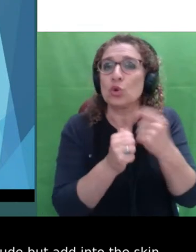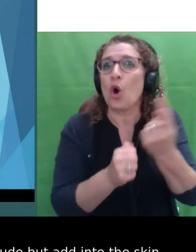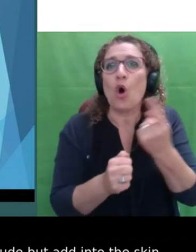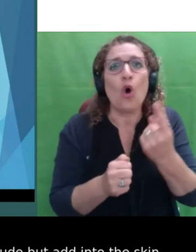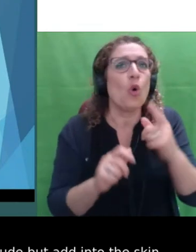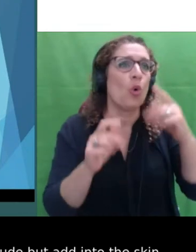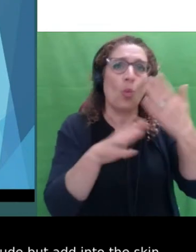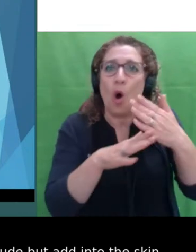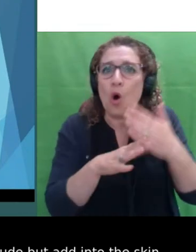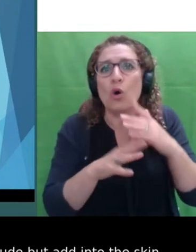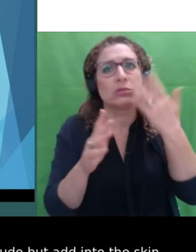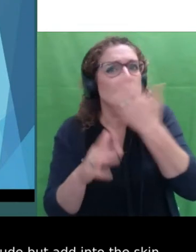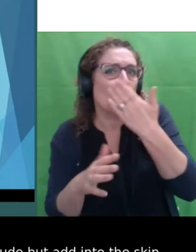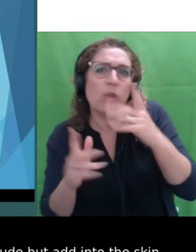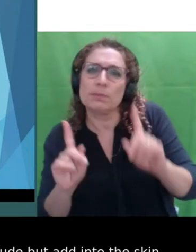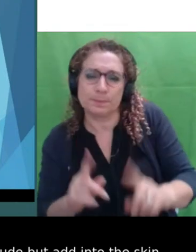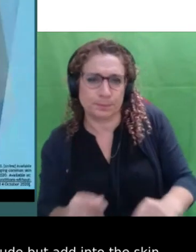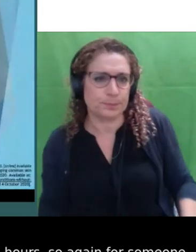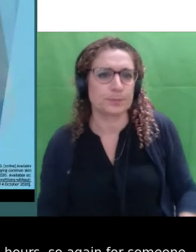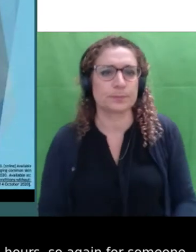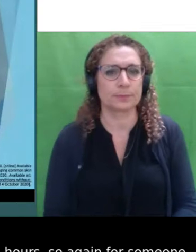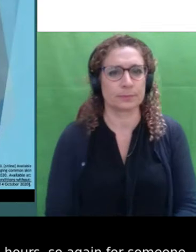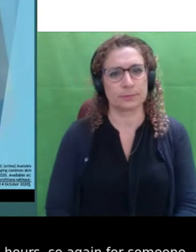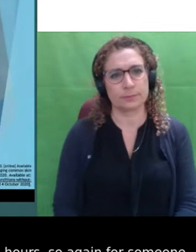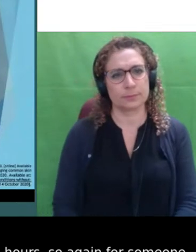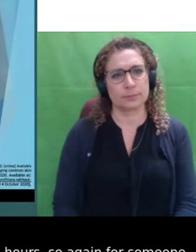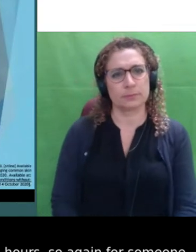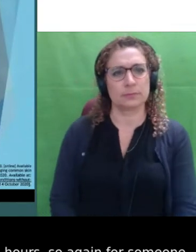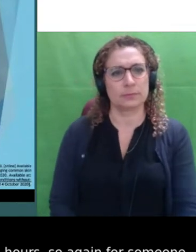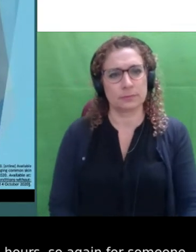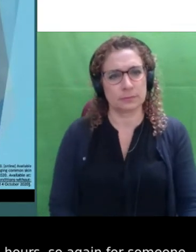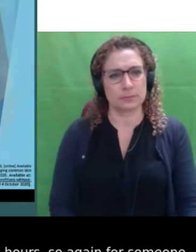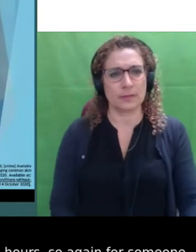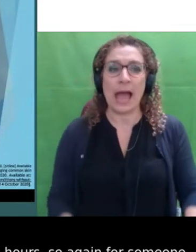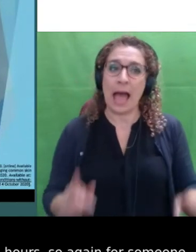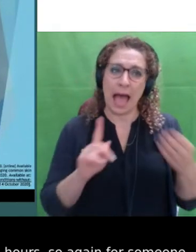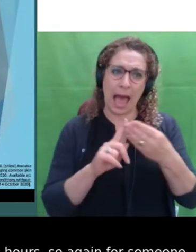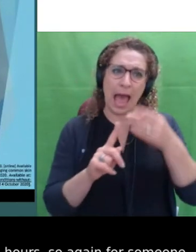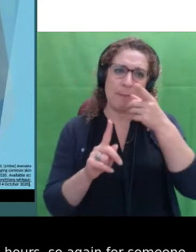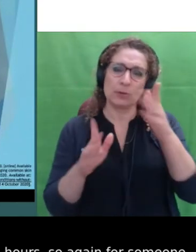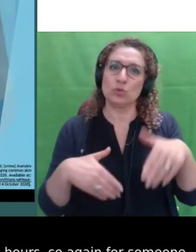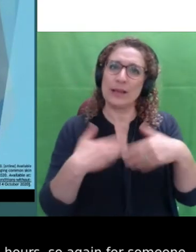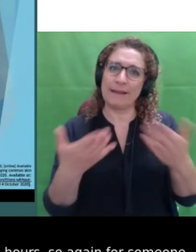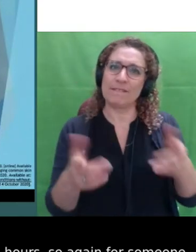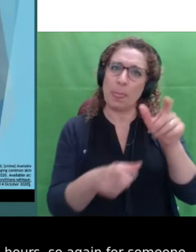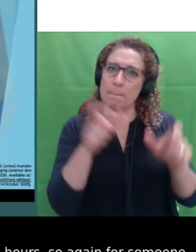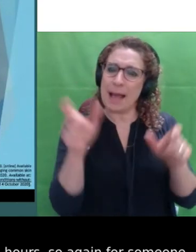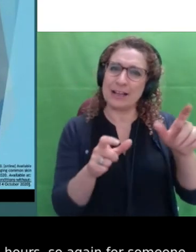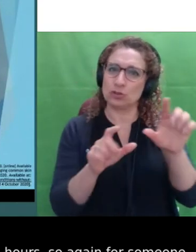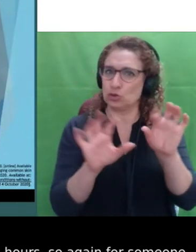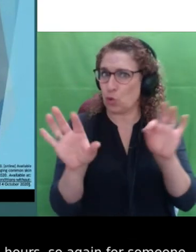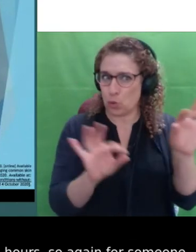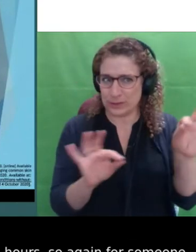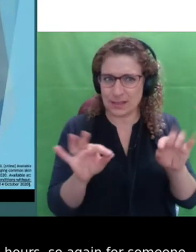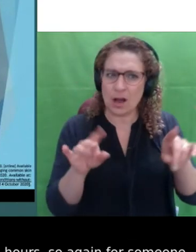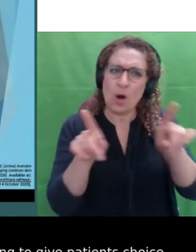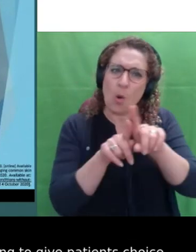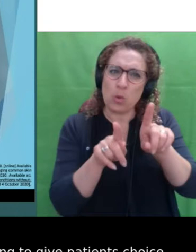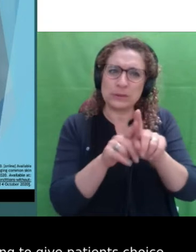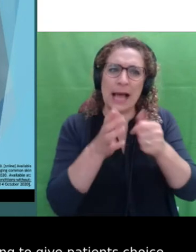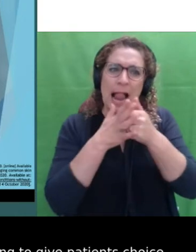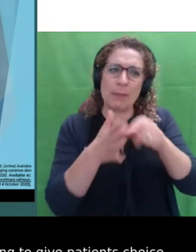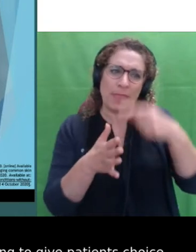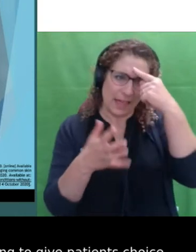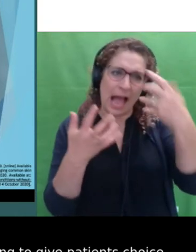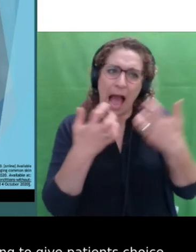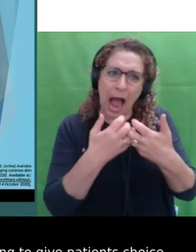very useful formulation so you're trying to give patients choice you're also trying to work out how they're putting on their ammo lint and